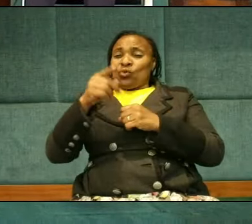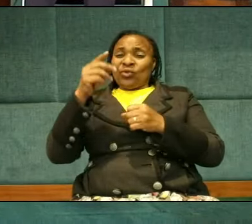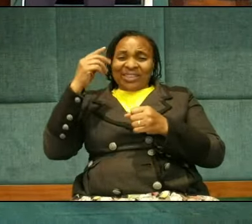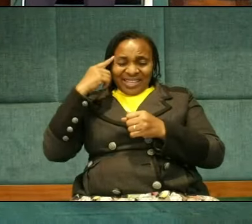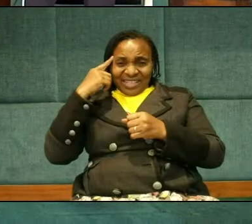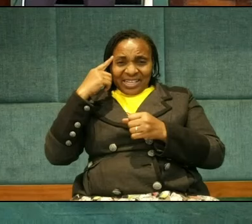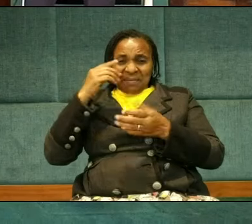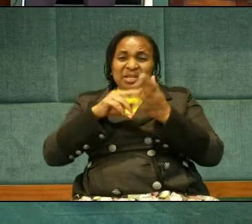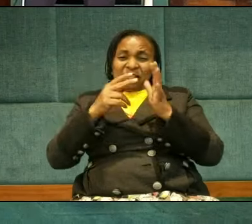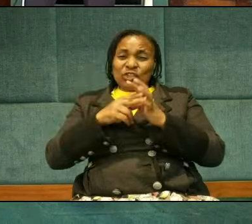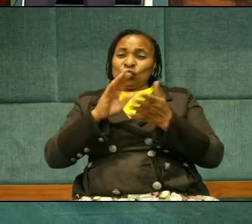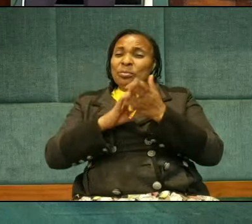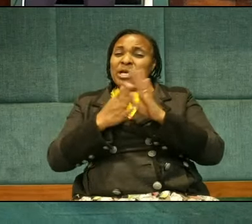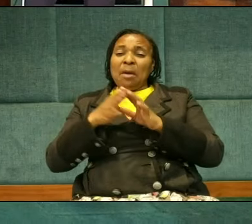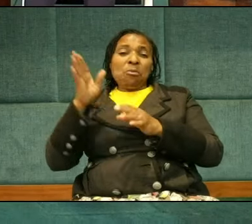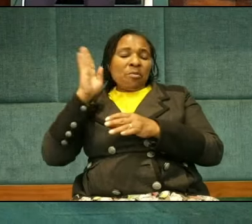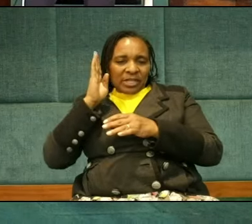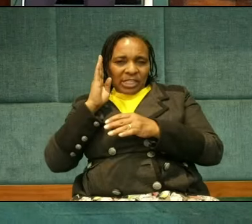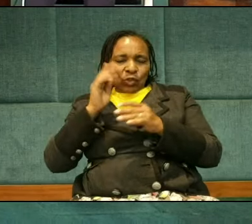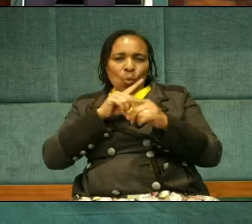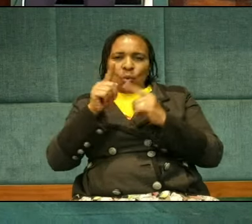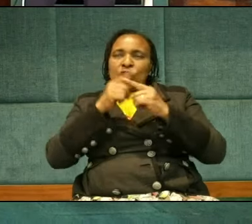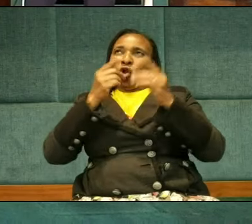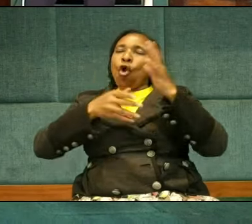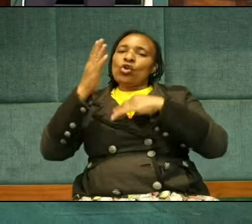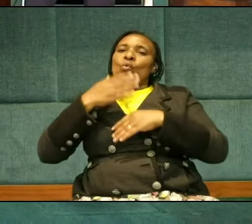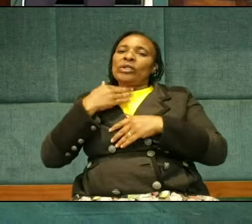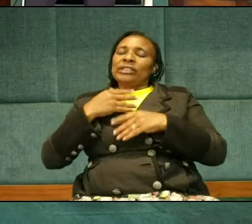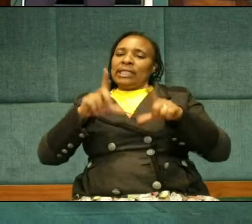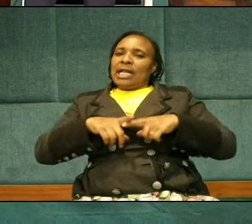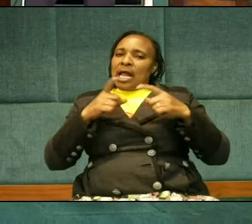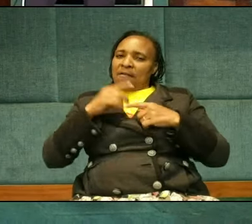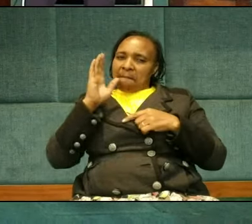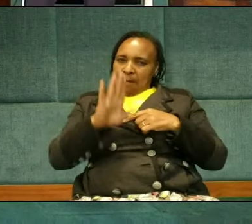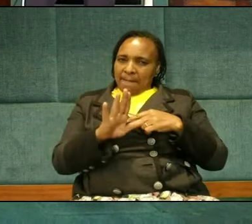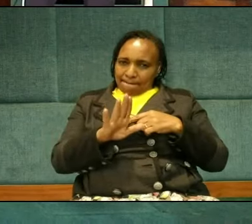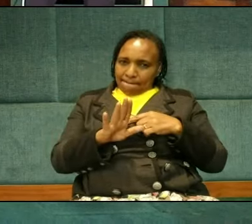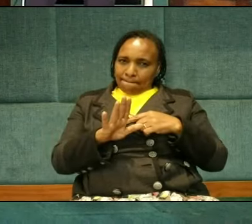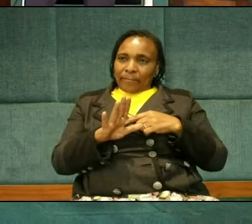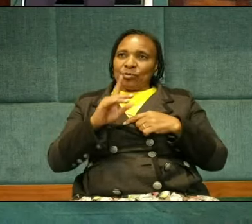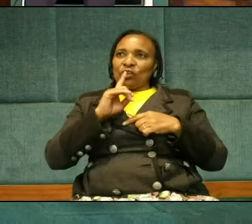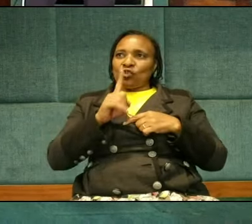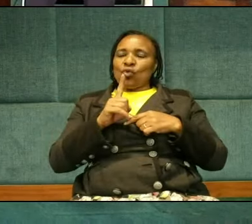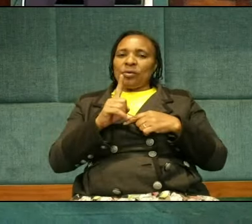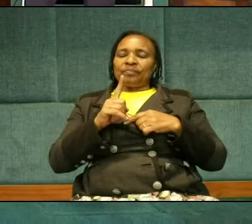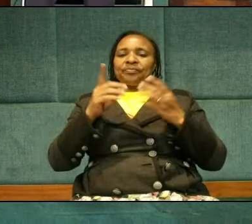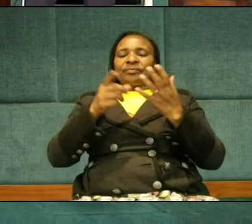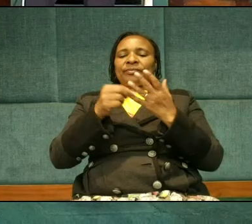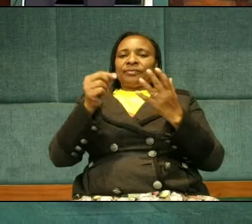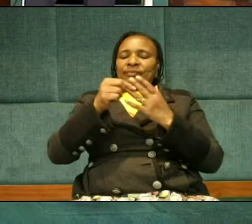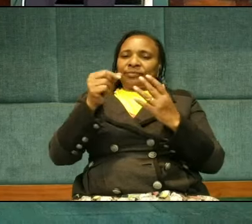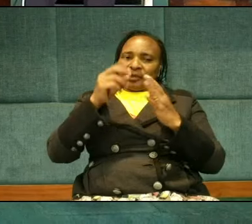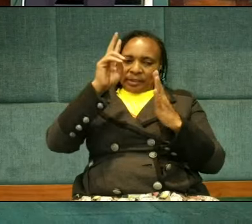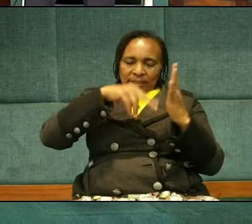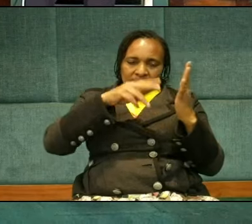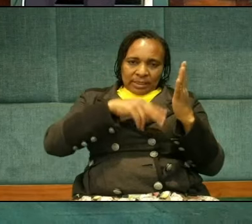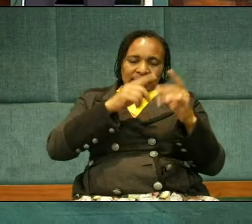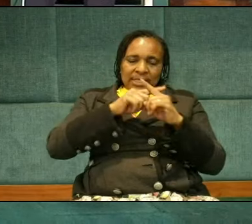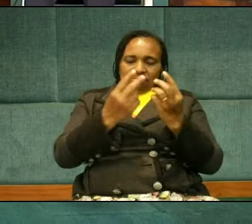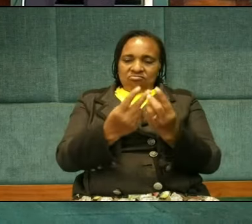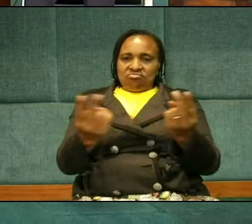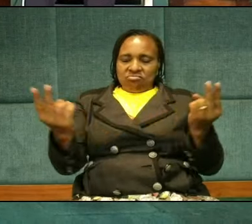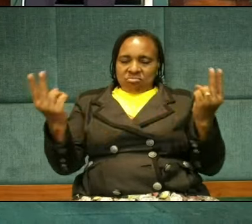to be obedient to what God wants for your life? So I'll read the choices, and my fellow panelists